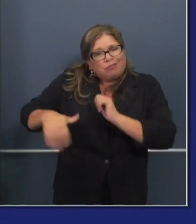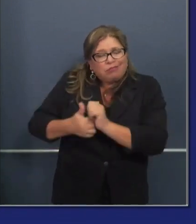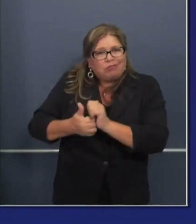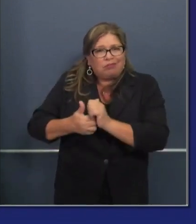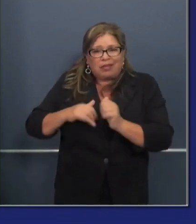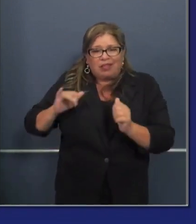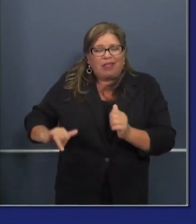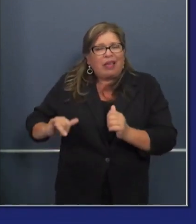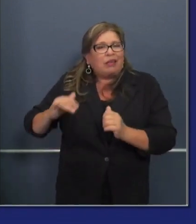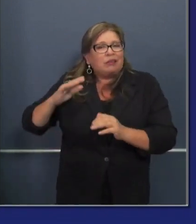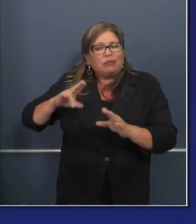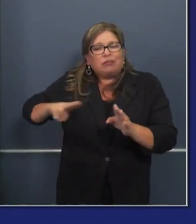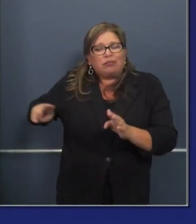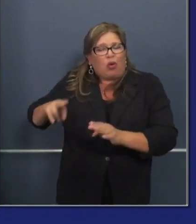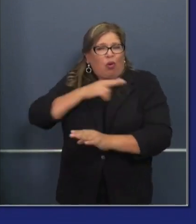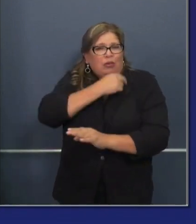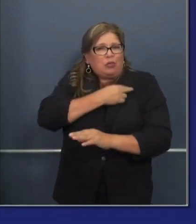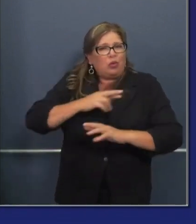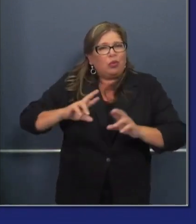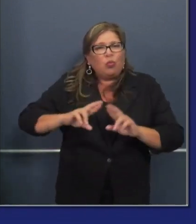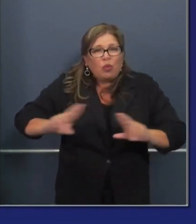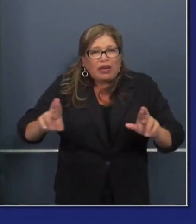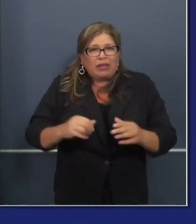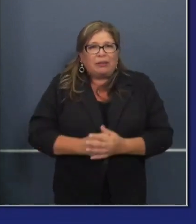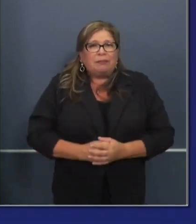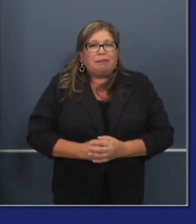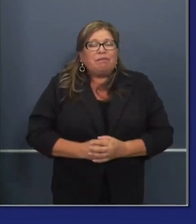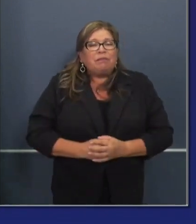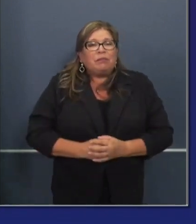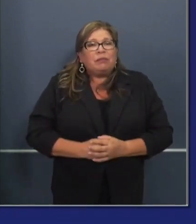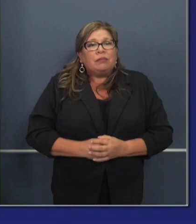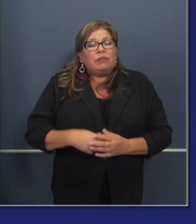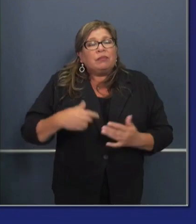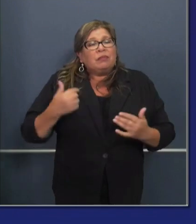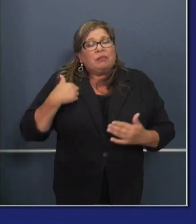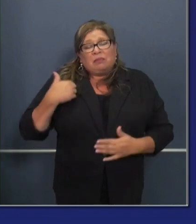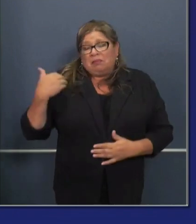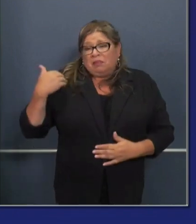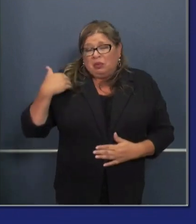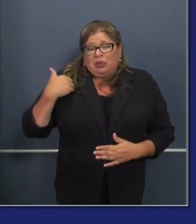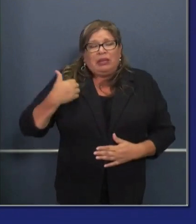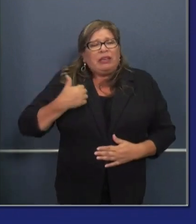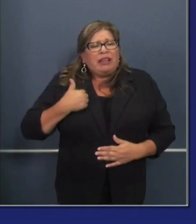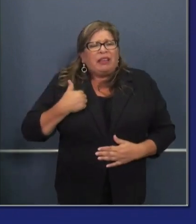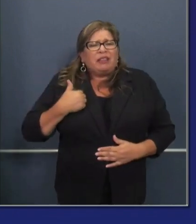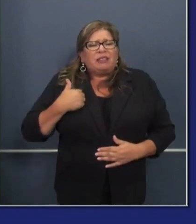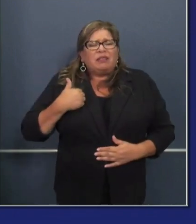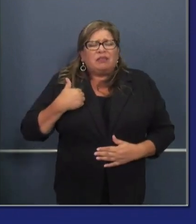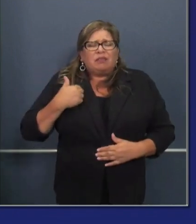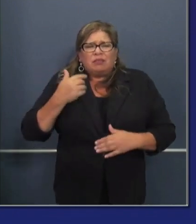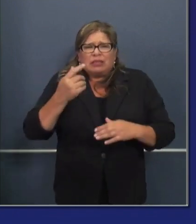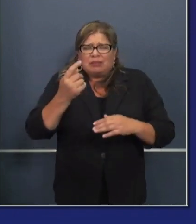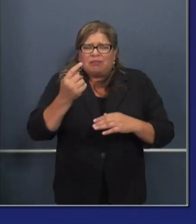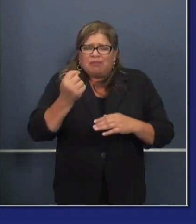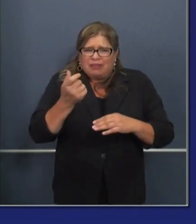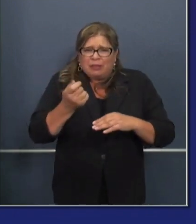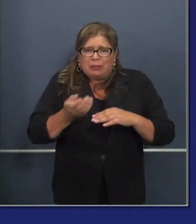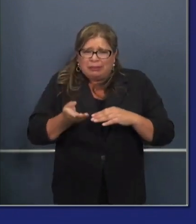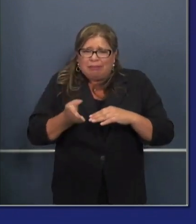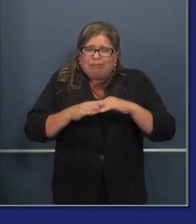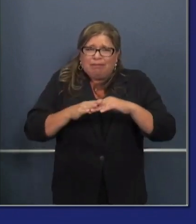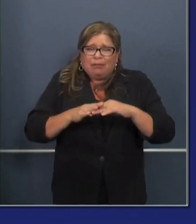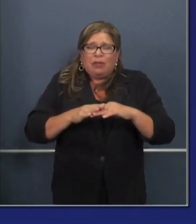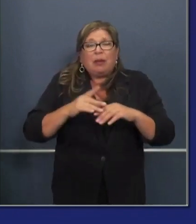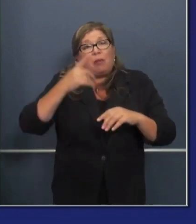beds. It was 6% last week. We're at about 7% this week. So we still, because of the work